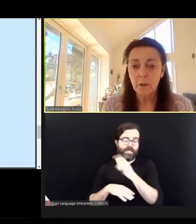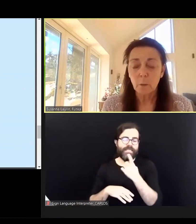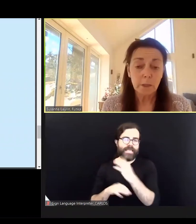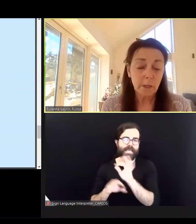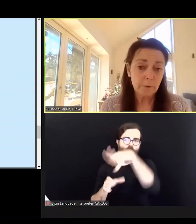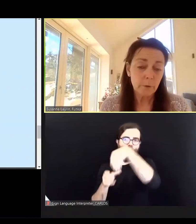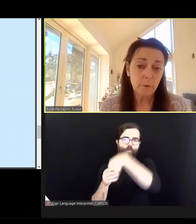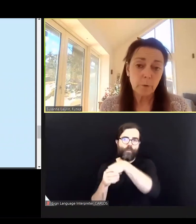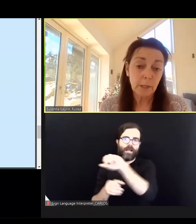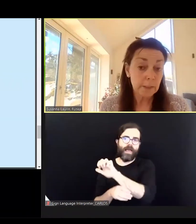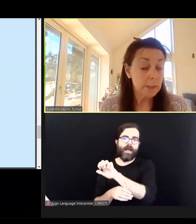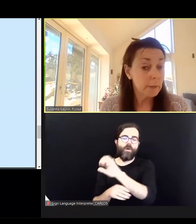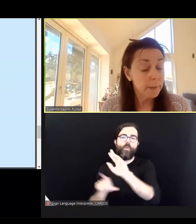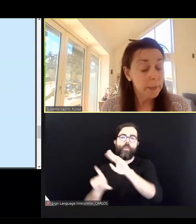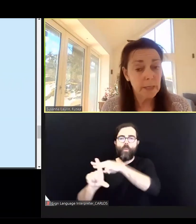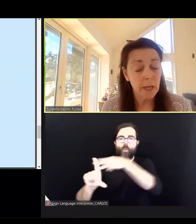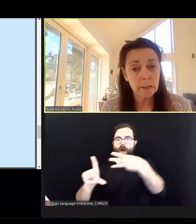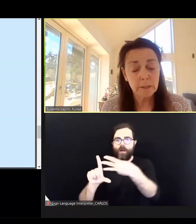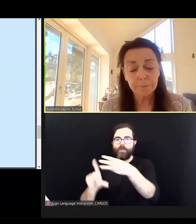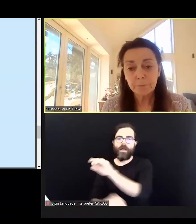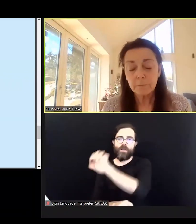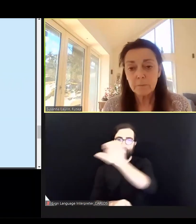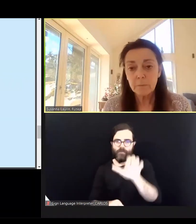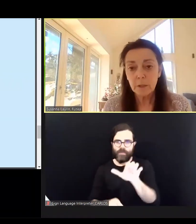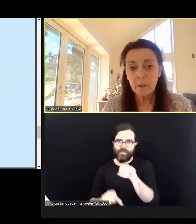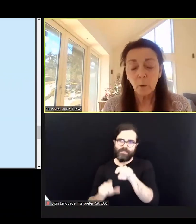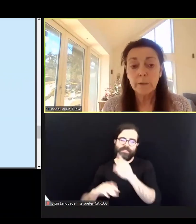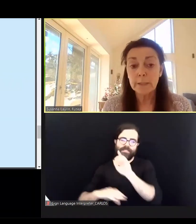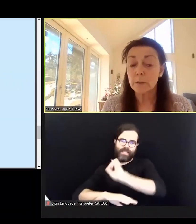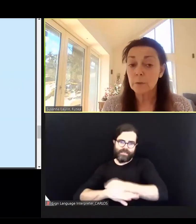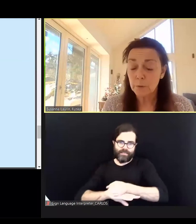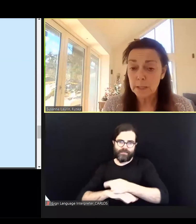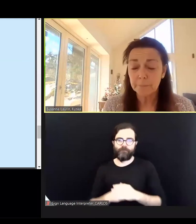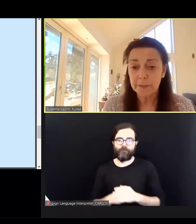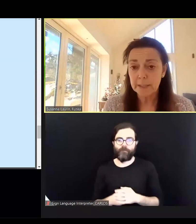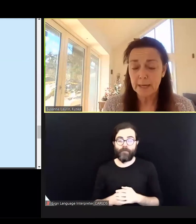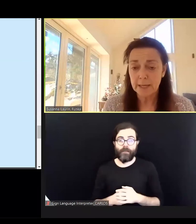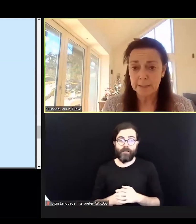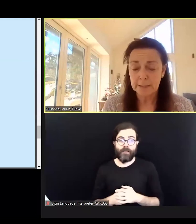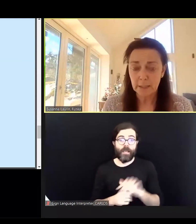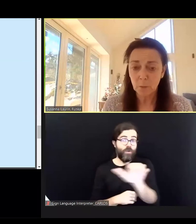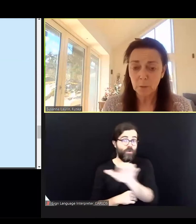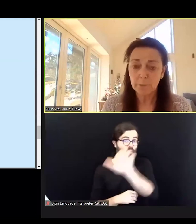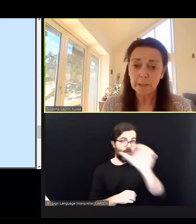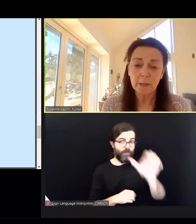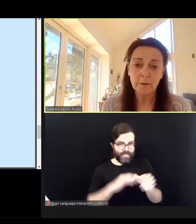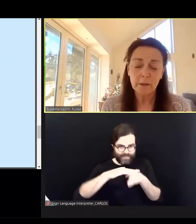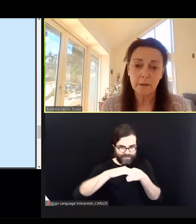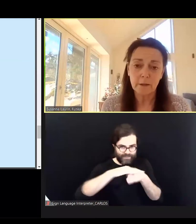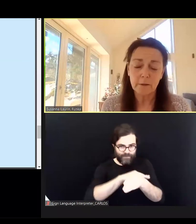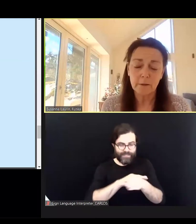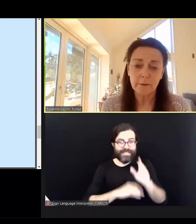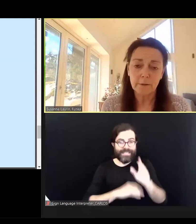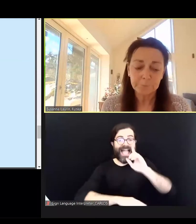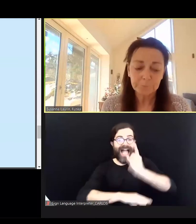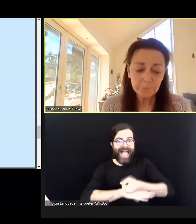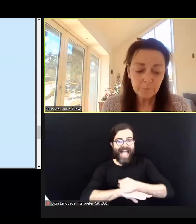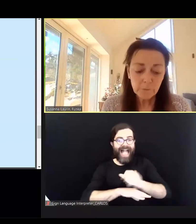what. The how is covered in European standards. This means that we need to create our